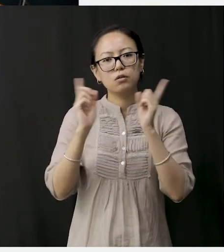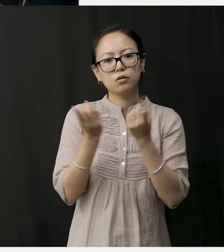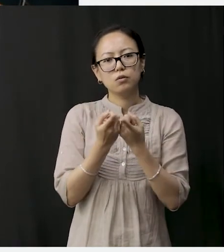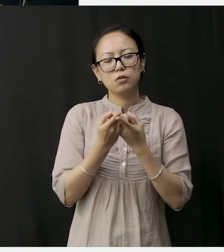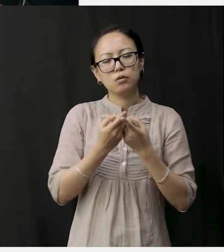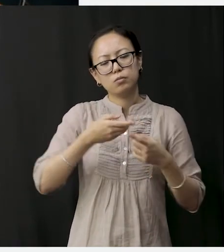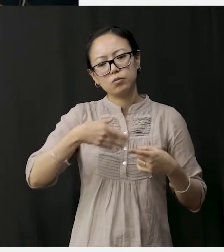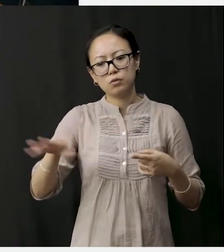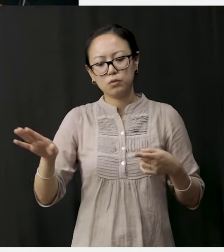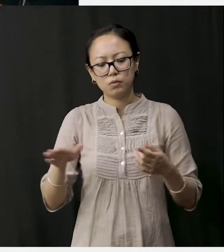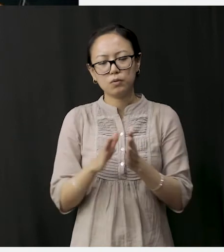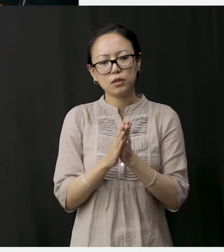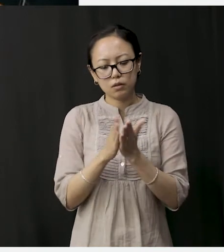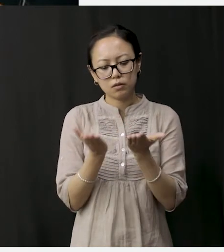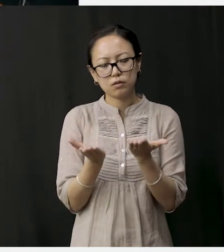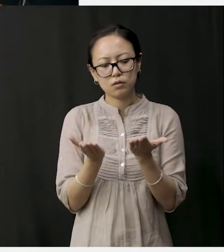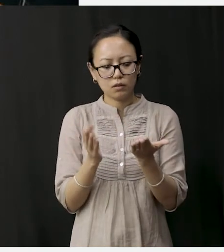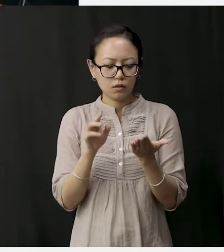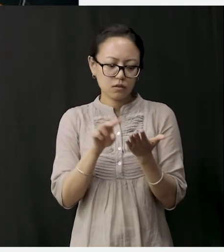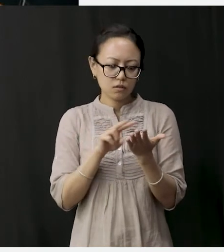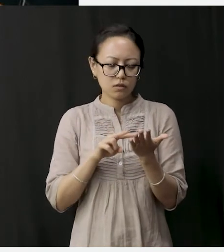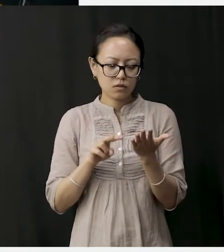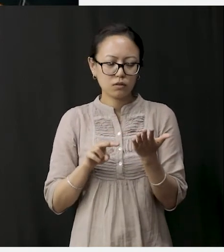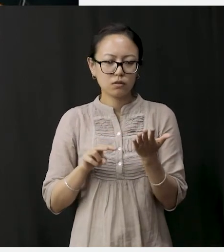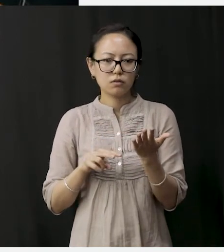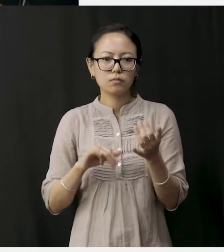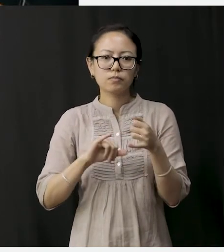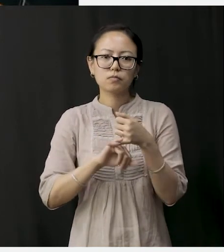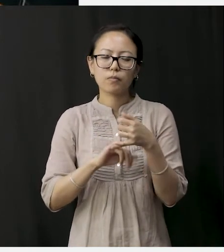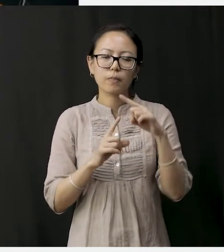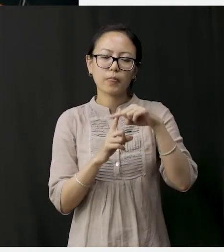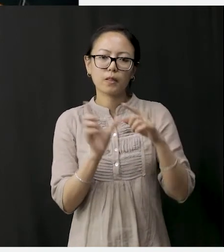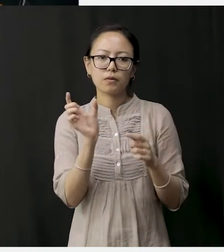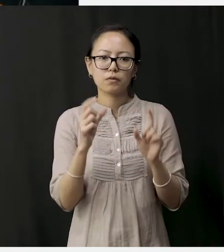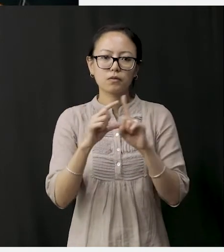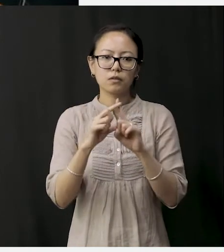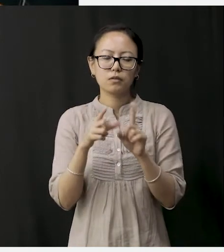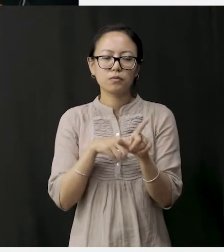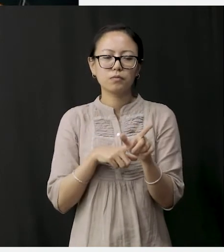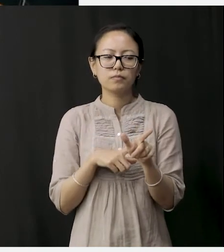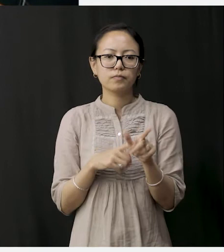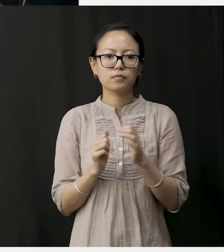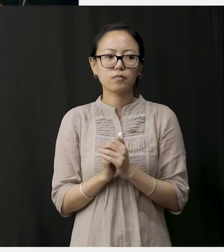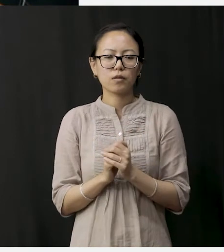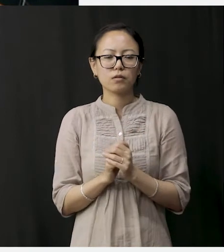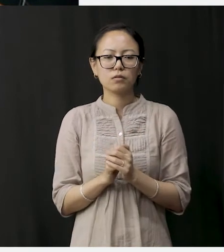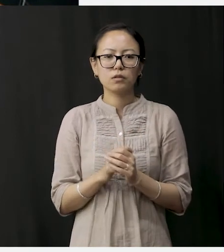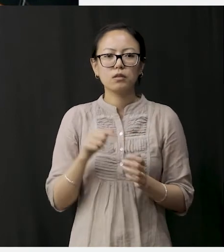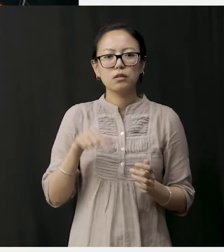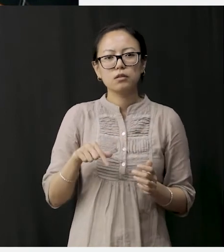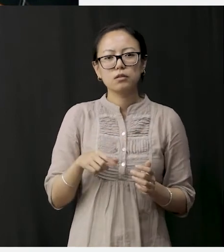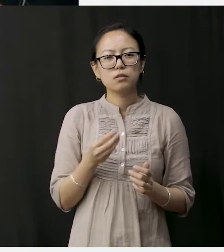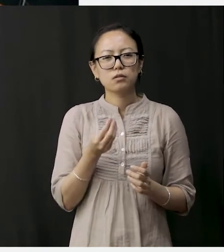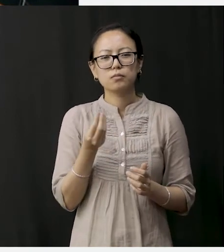right now? I know that there is no school, but as we are giving out this video, I would also request you to